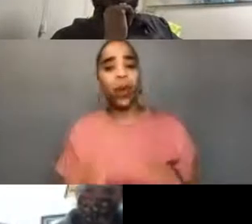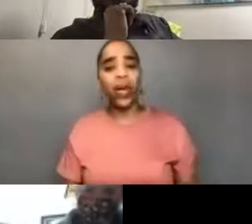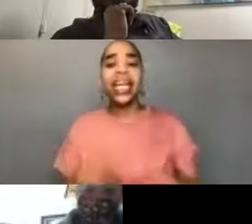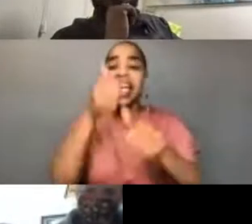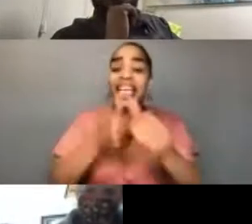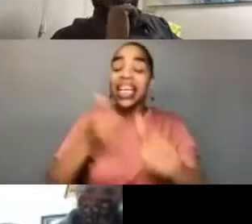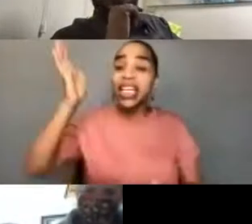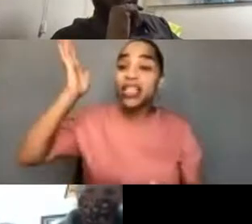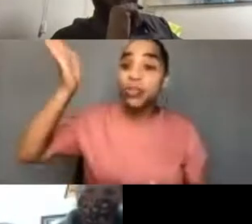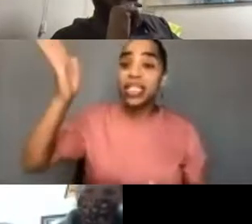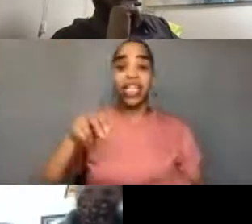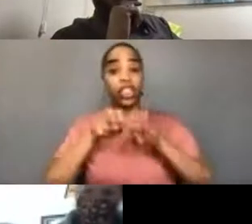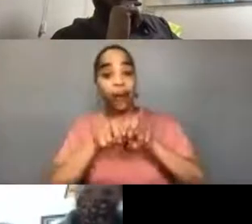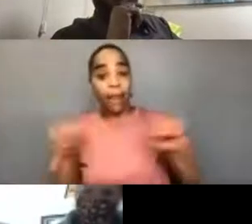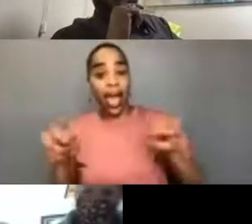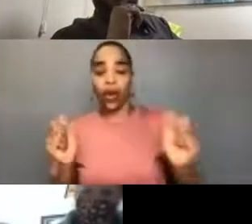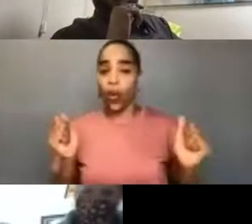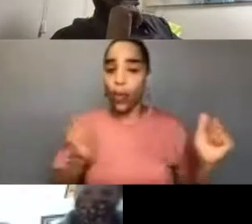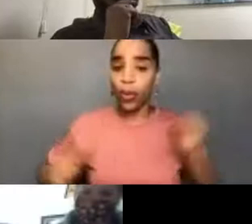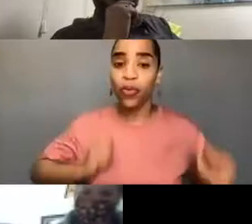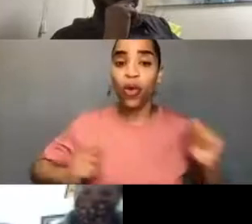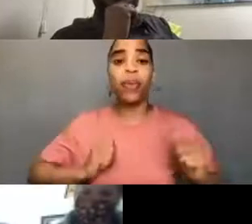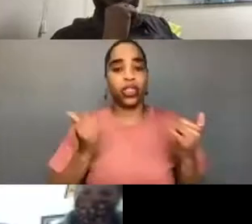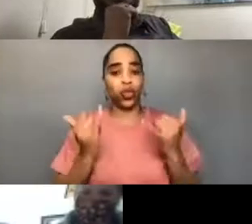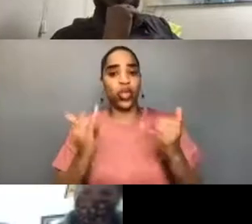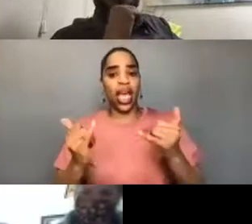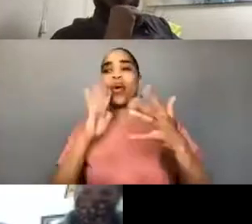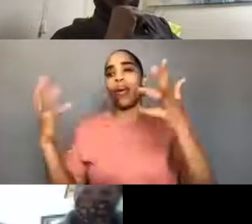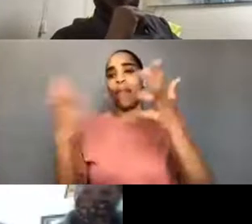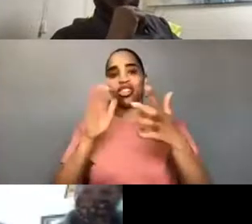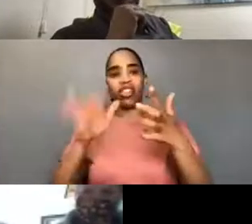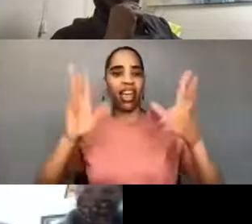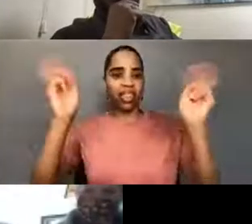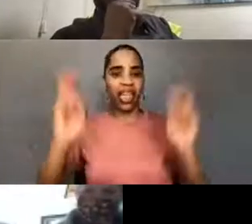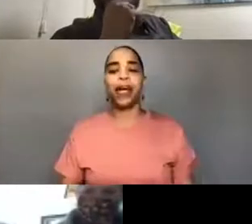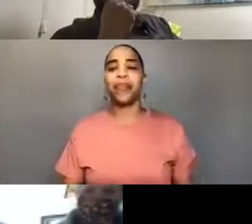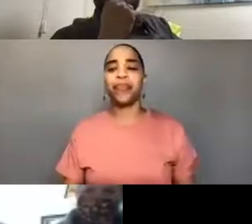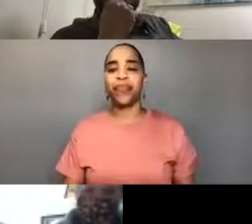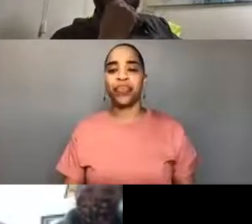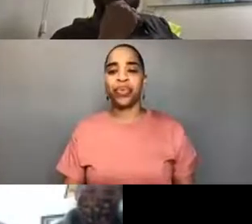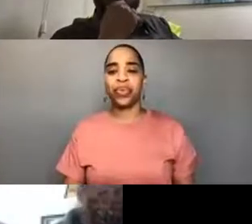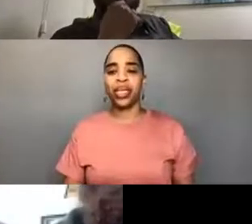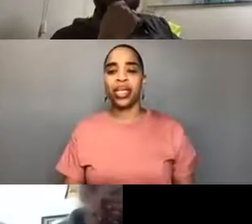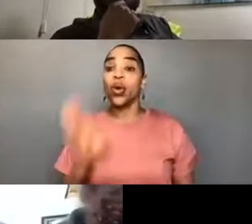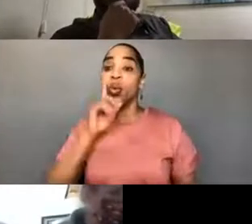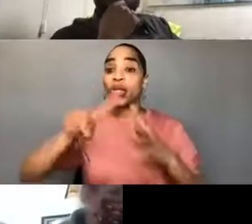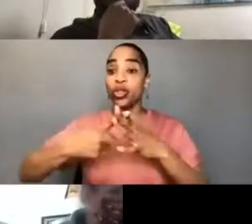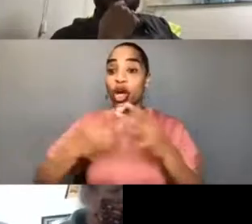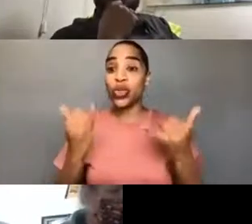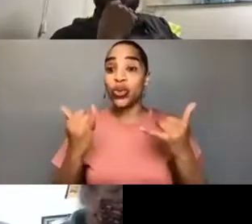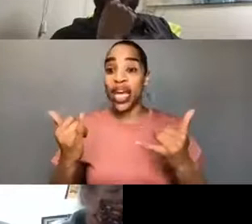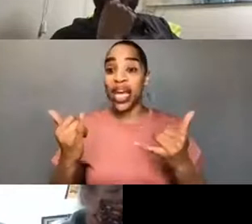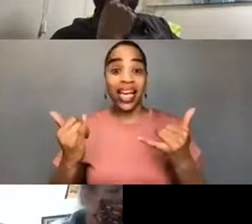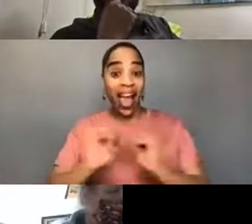panel, and performance resonates with this theme. To begin today's program, we'd like